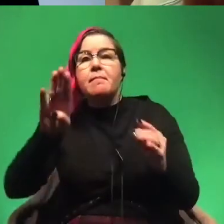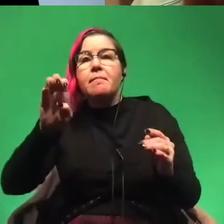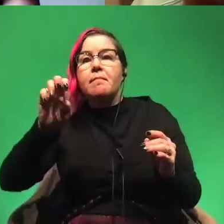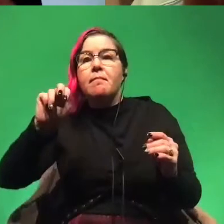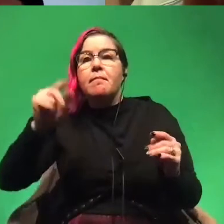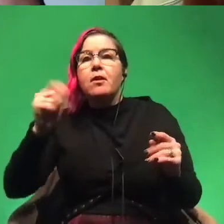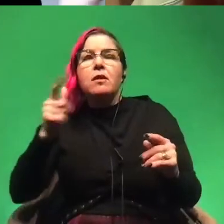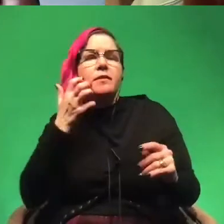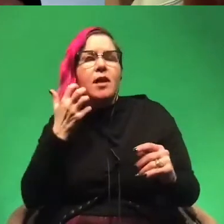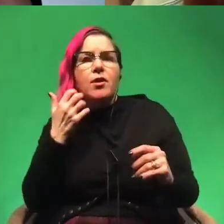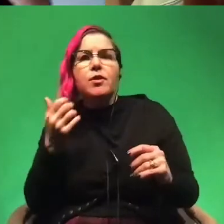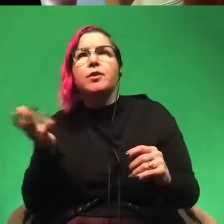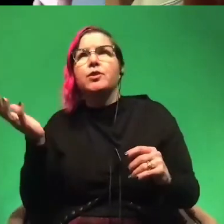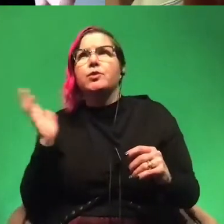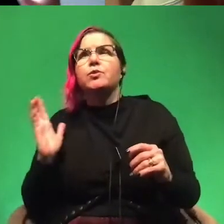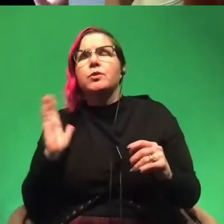So